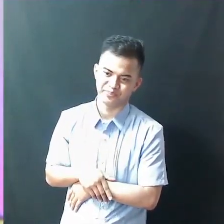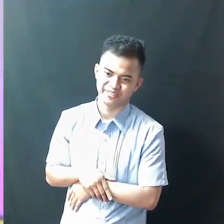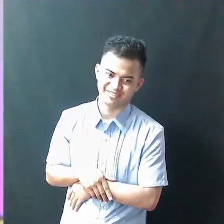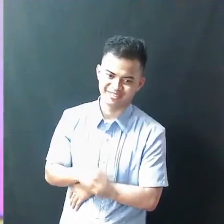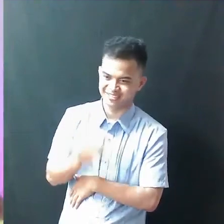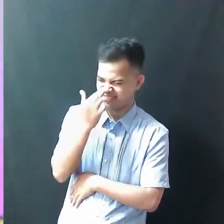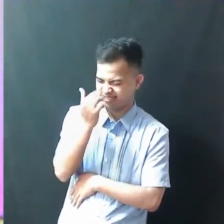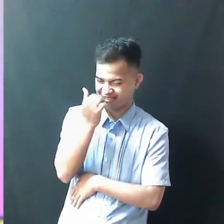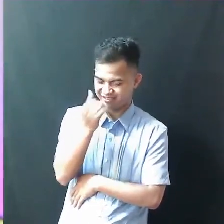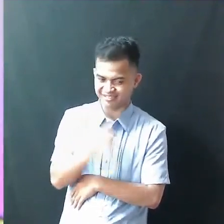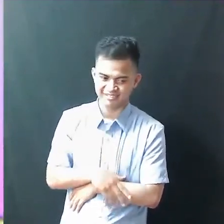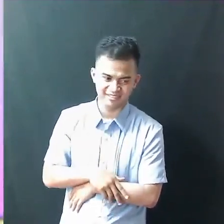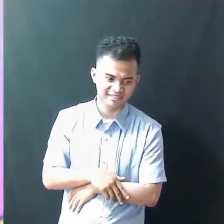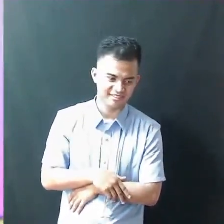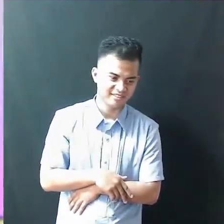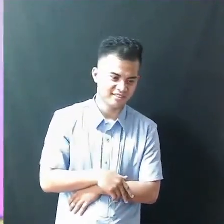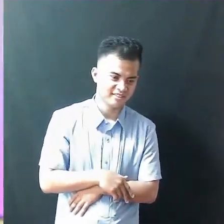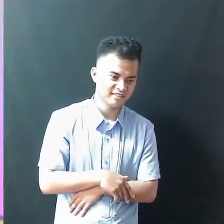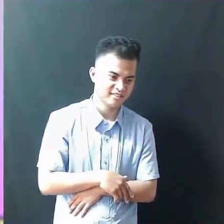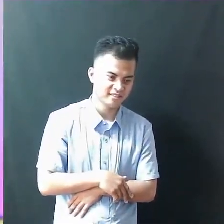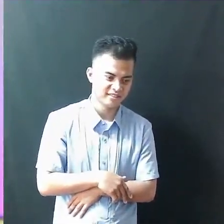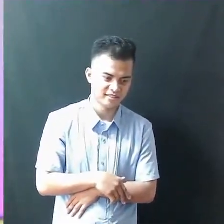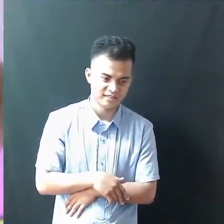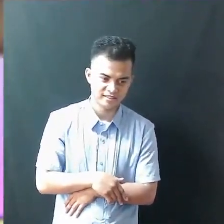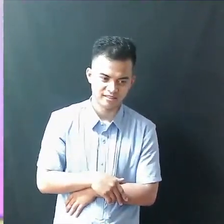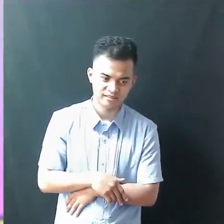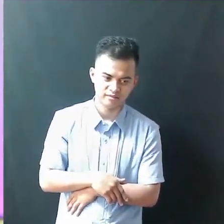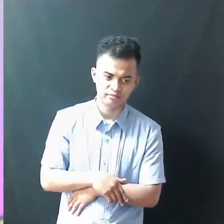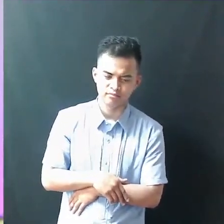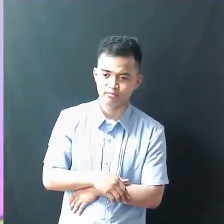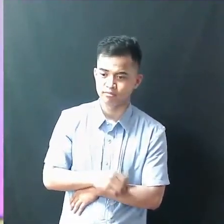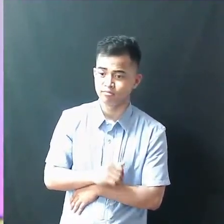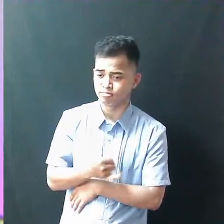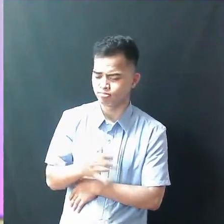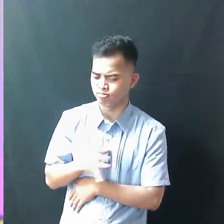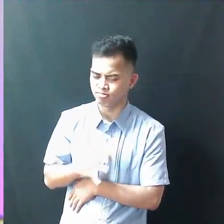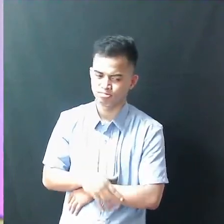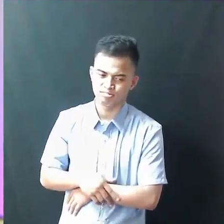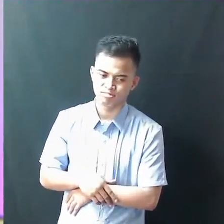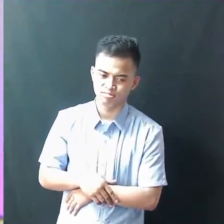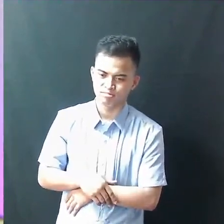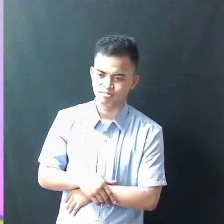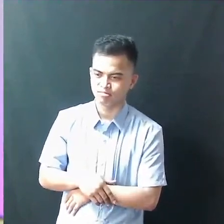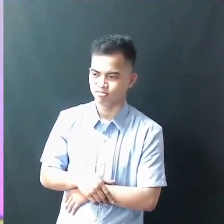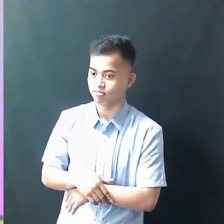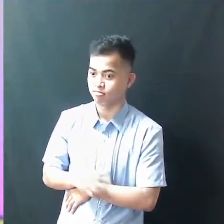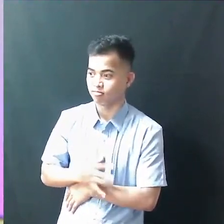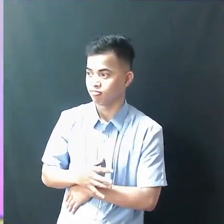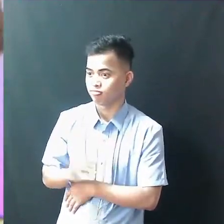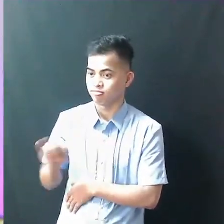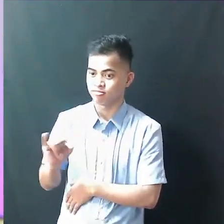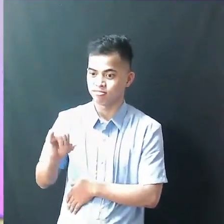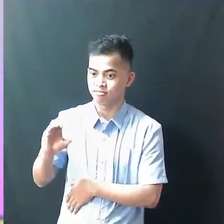another color. Black na lang, black. Black. Gold. Yan yan, gold clothes. Okay? Naman is gold clothes. Gold color